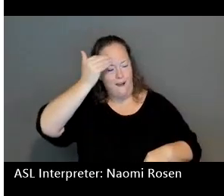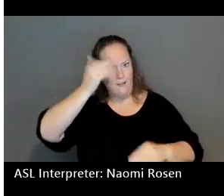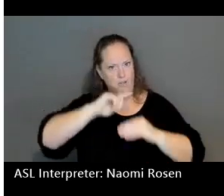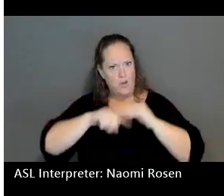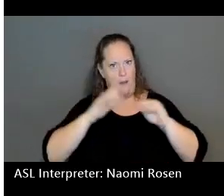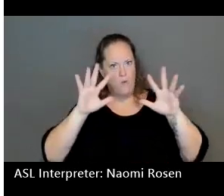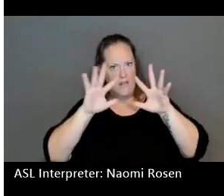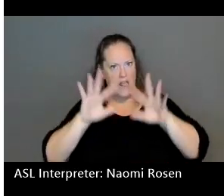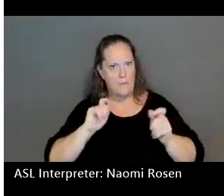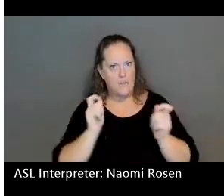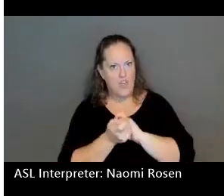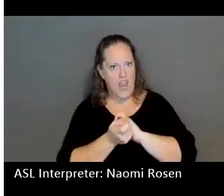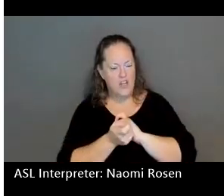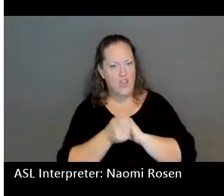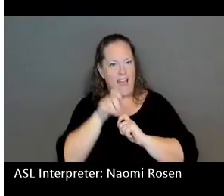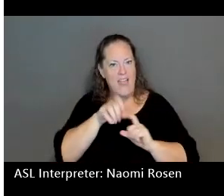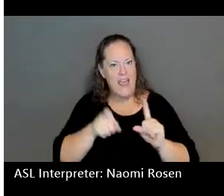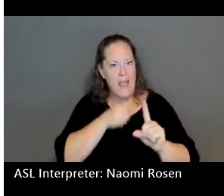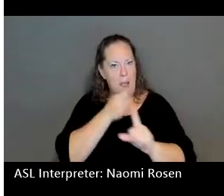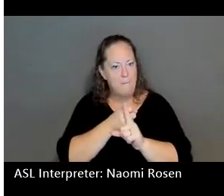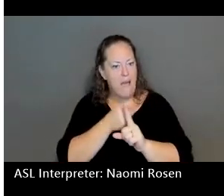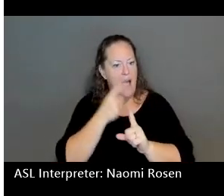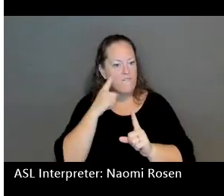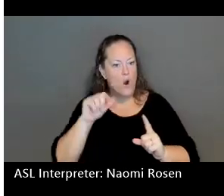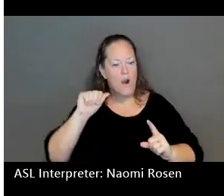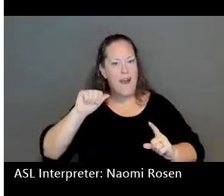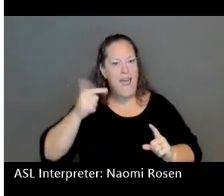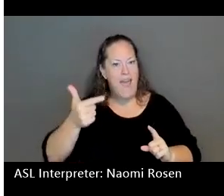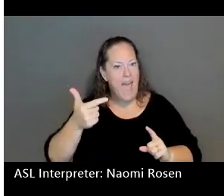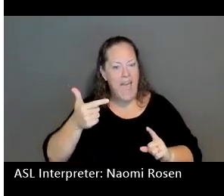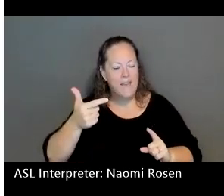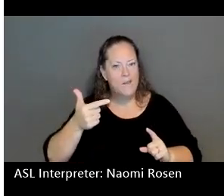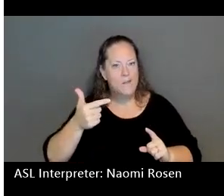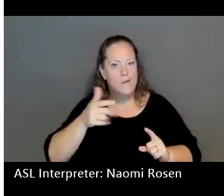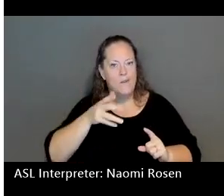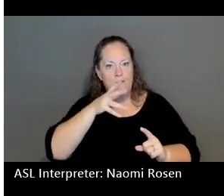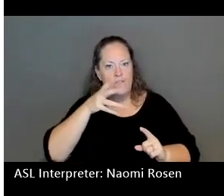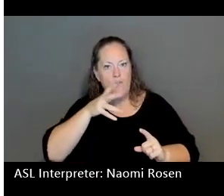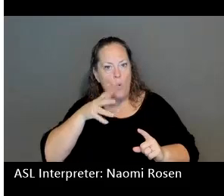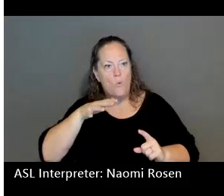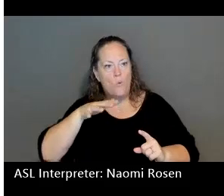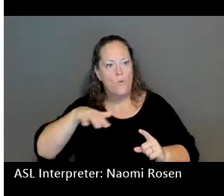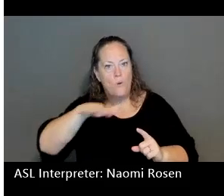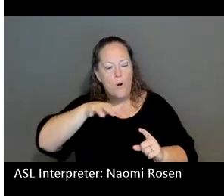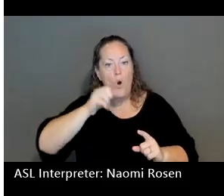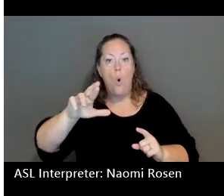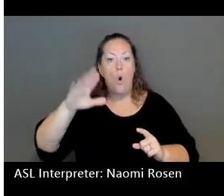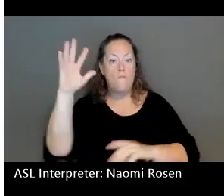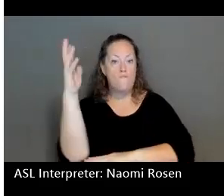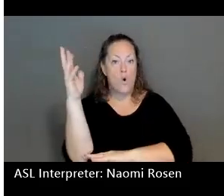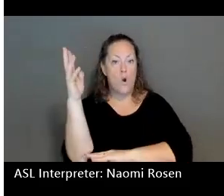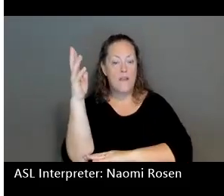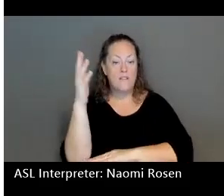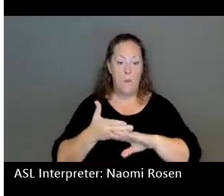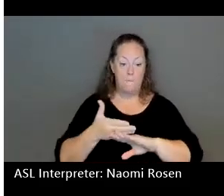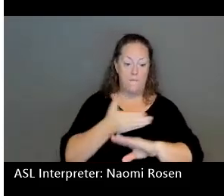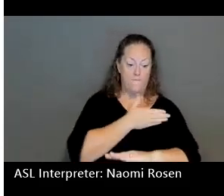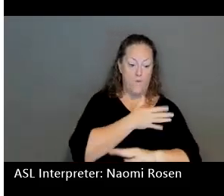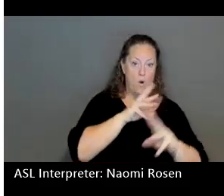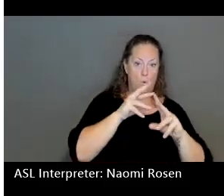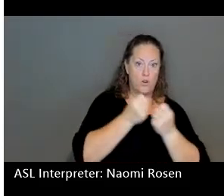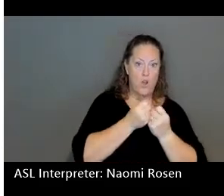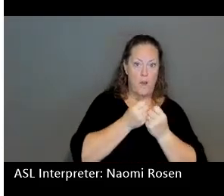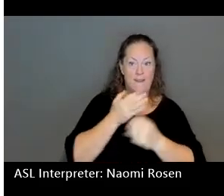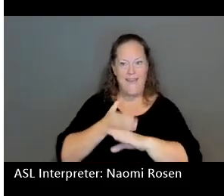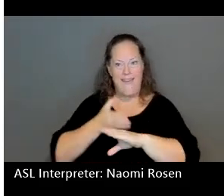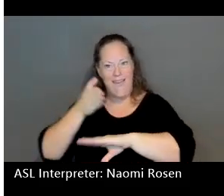its impact on agricultural lands and forests before the workshop and after the workshop. And on your left, you can